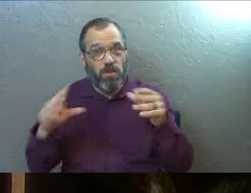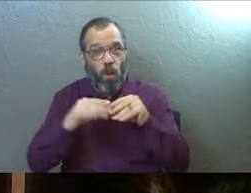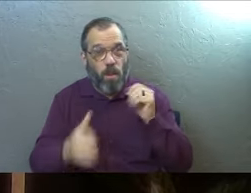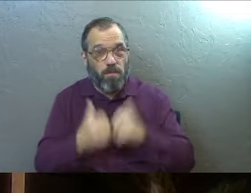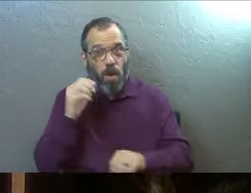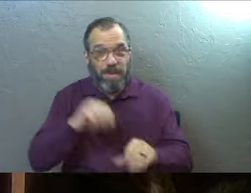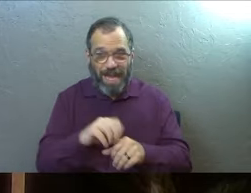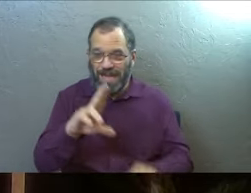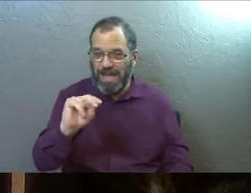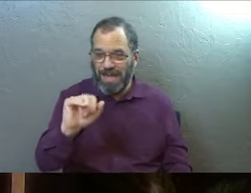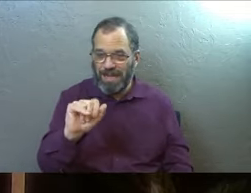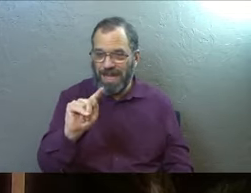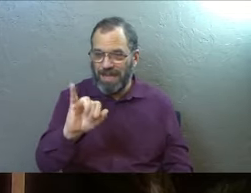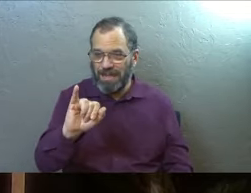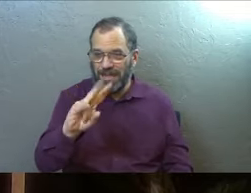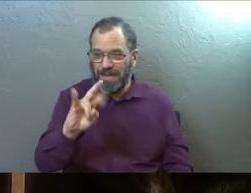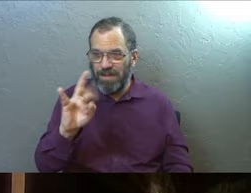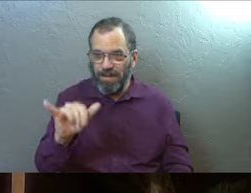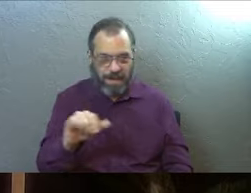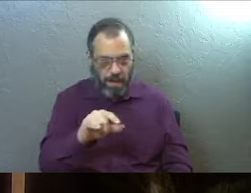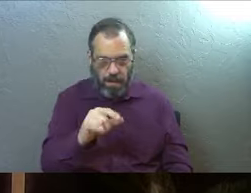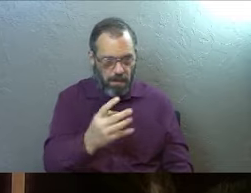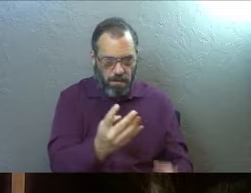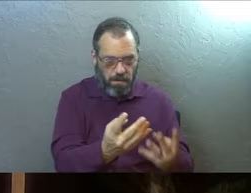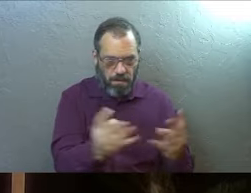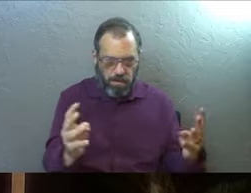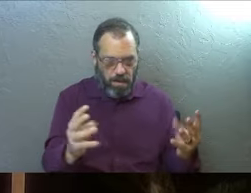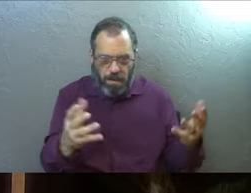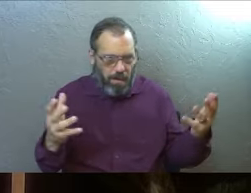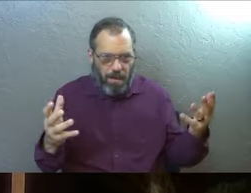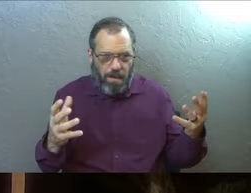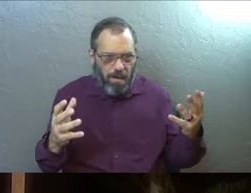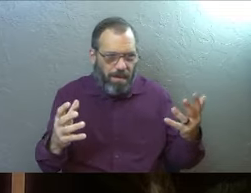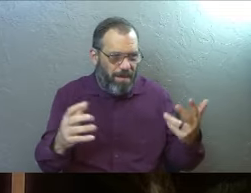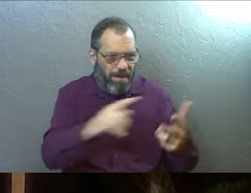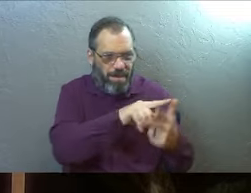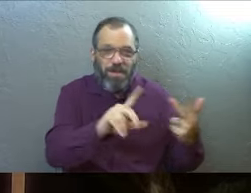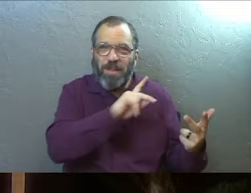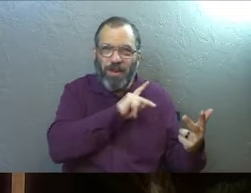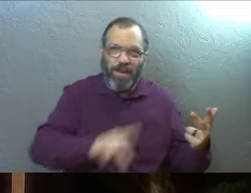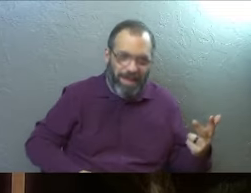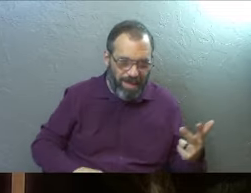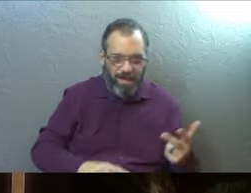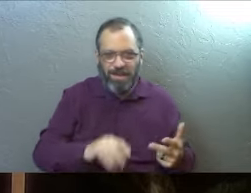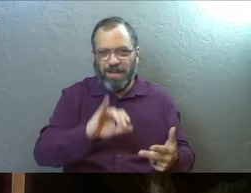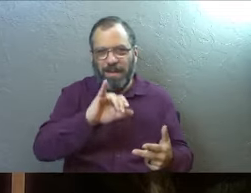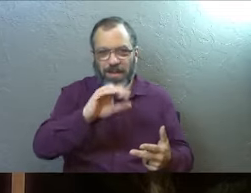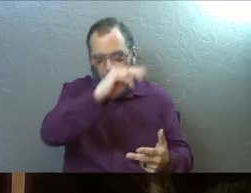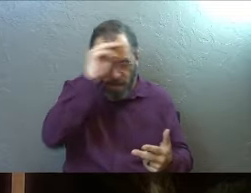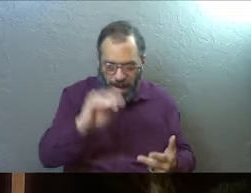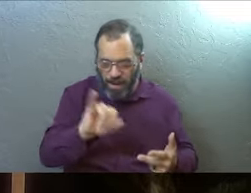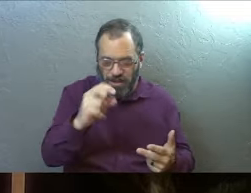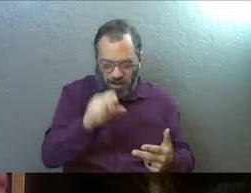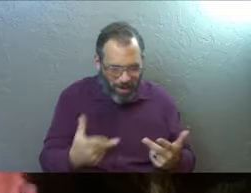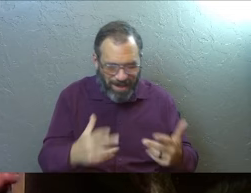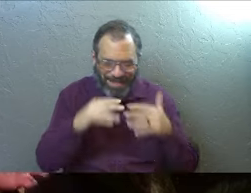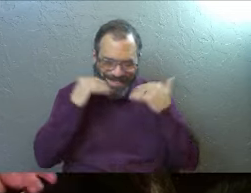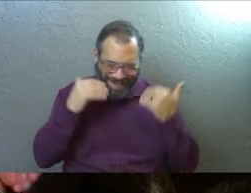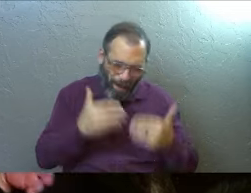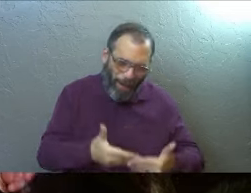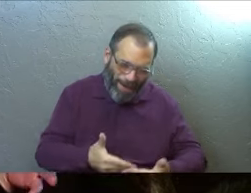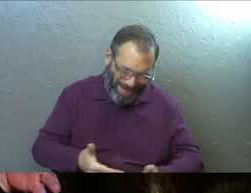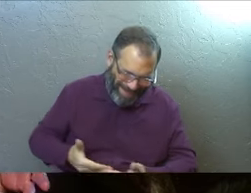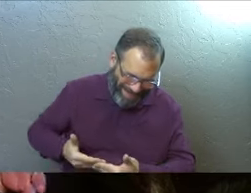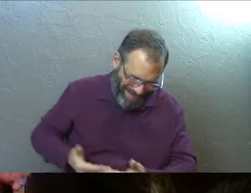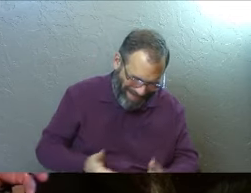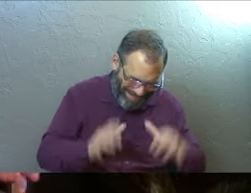the people in the nativity there, all of these people, like, I don't know, it's like they got smiles on their faces and they believe God and they do the right thing. And it's like,